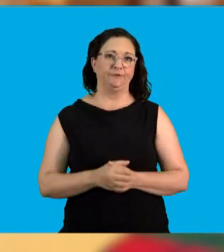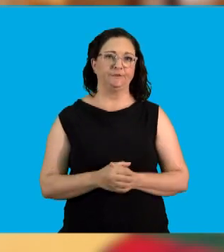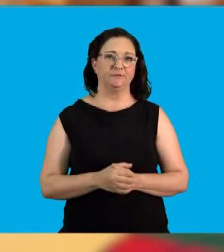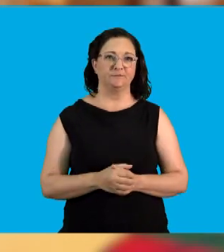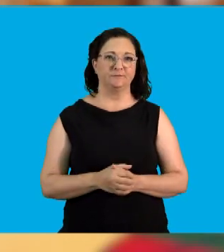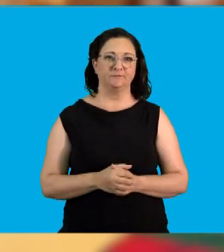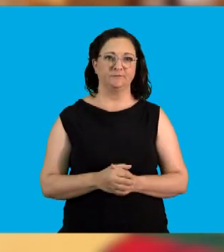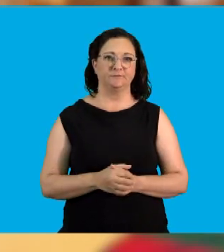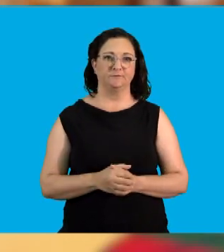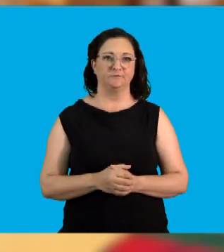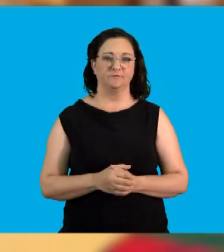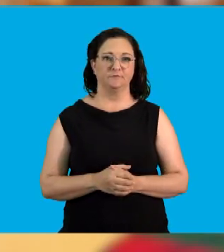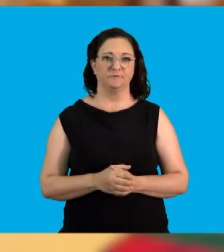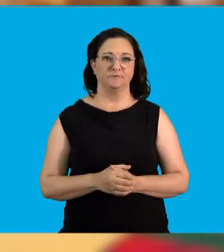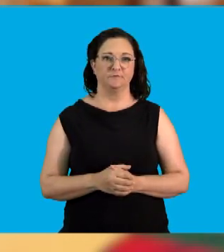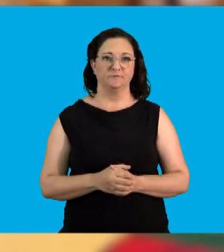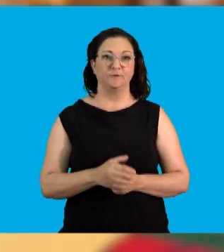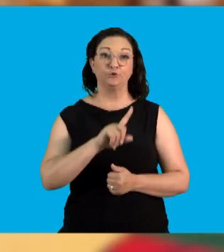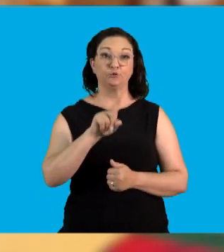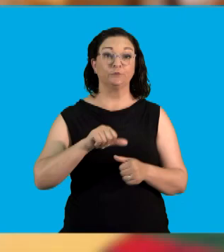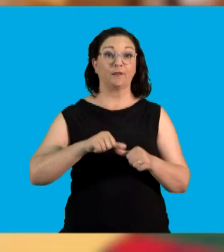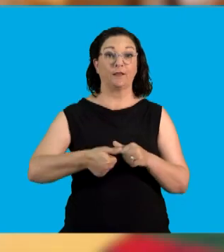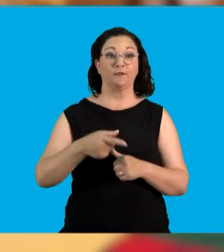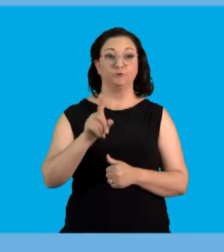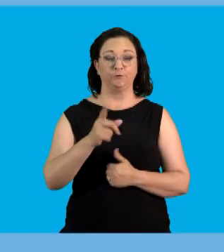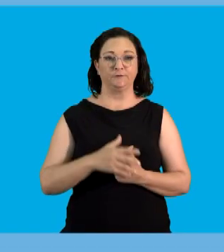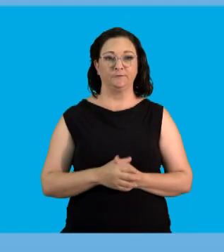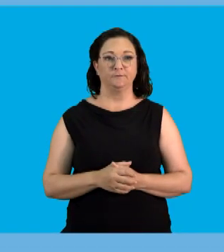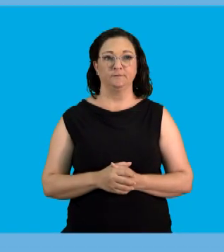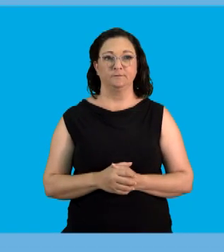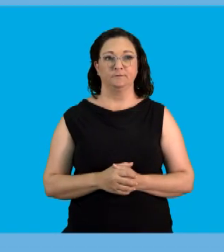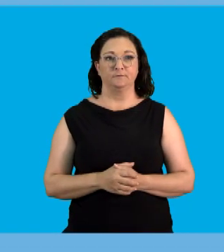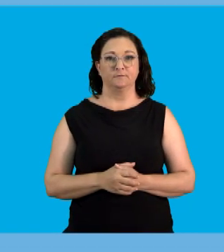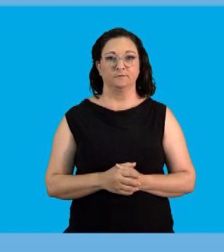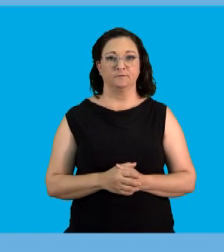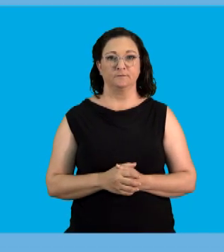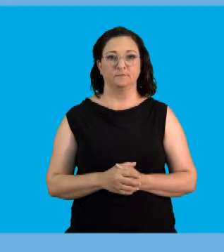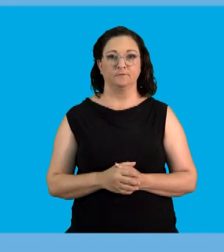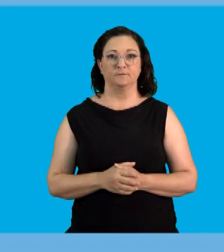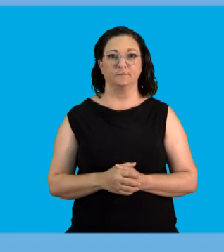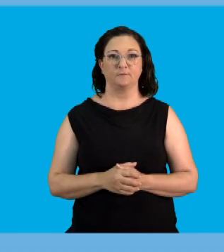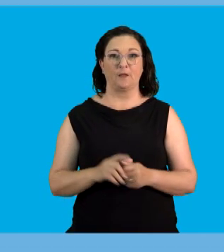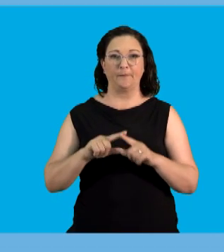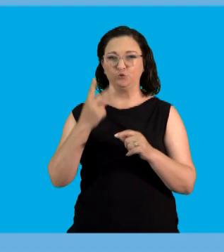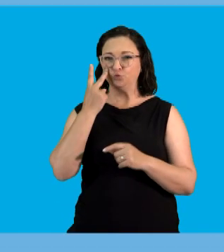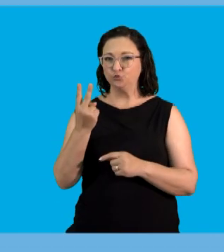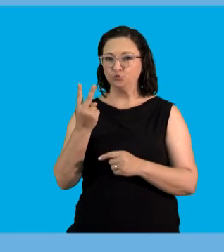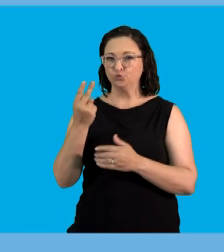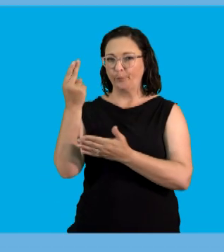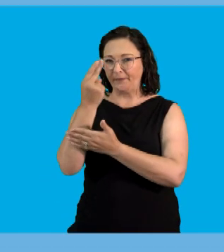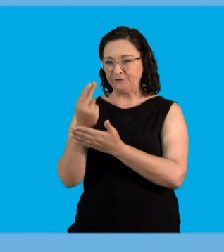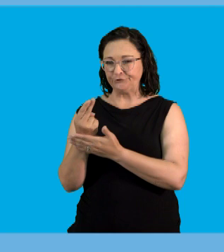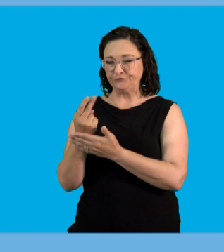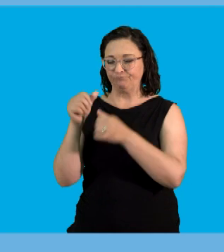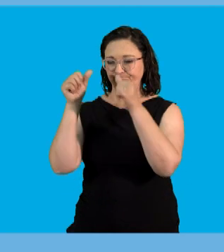the difference in terms of the pressure. So the next question that you're going to be looking at now is, we need to now refer to the diagram and